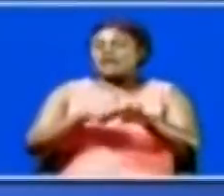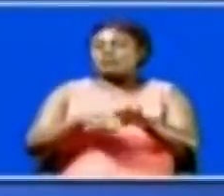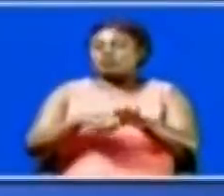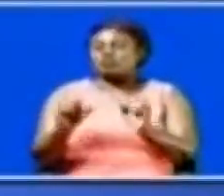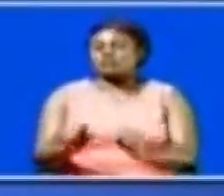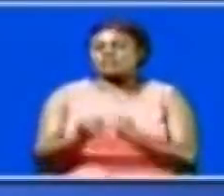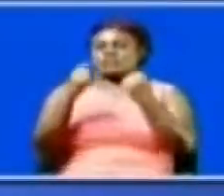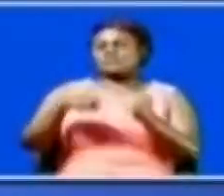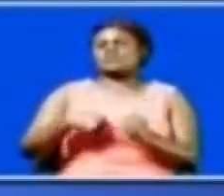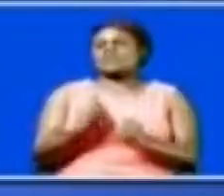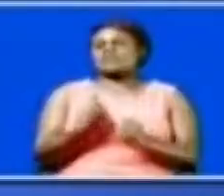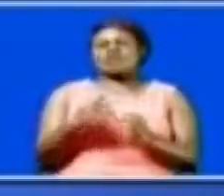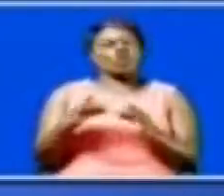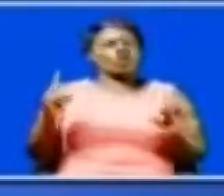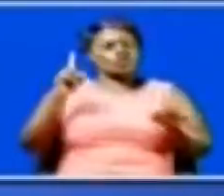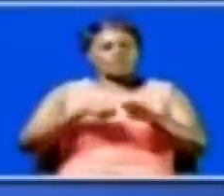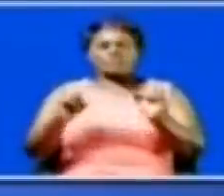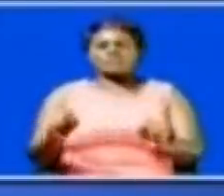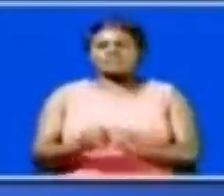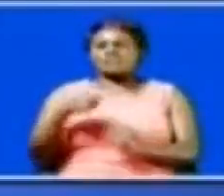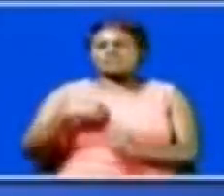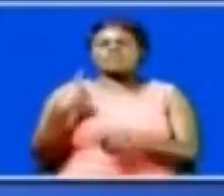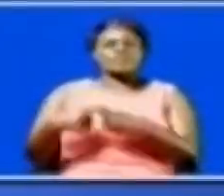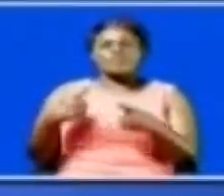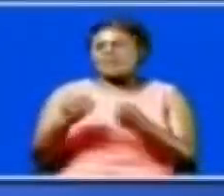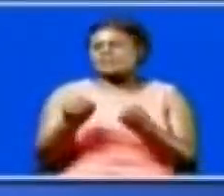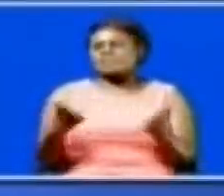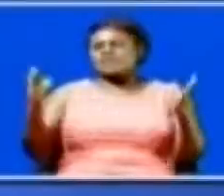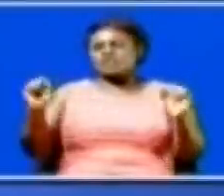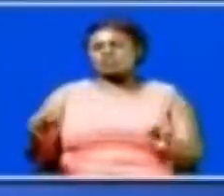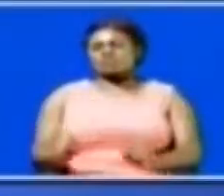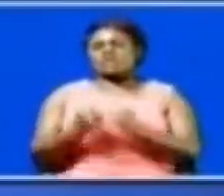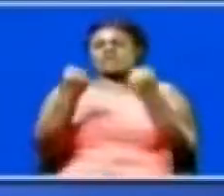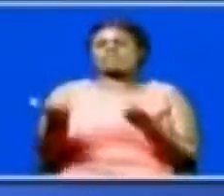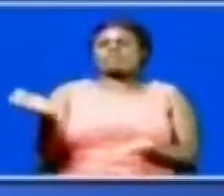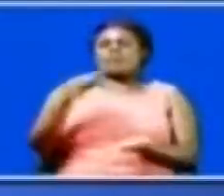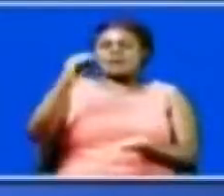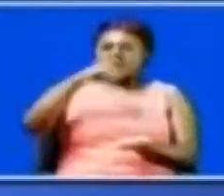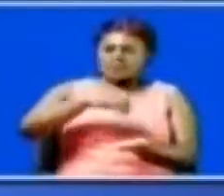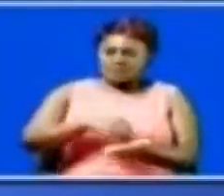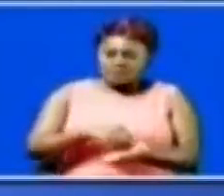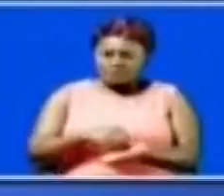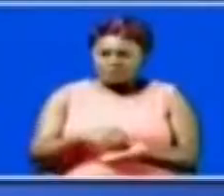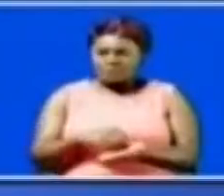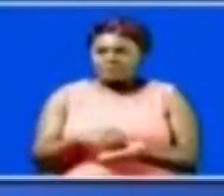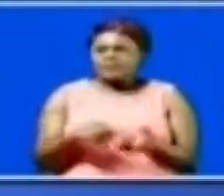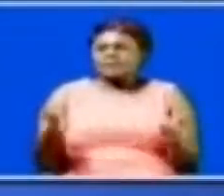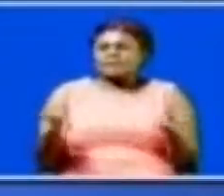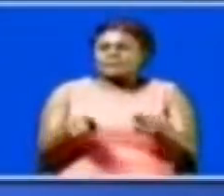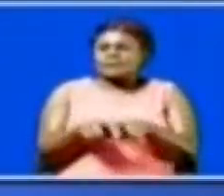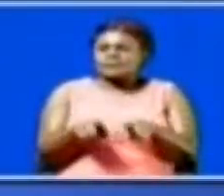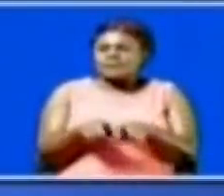So it will take quite some time. Oh, it will take quite a while. Yeah, it will be several years of trying to dig yourself out, and of course, it